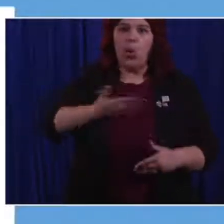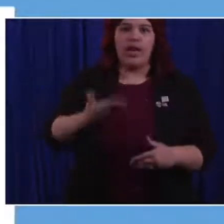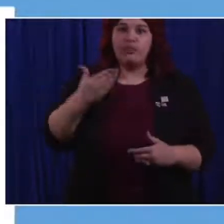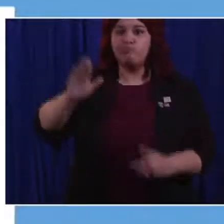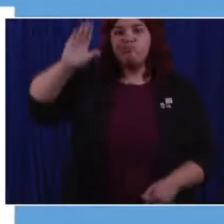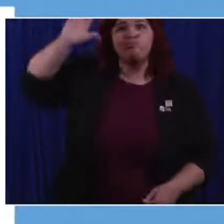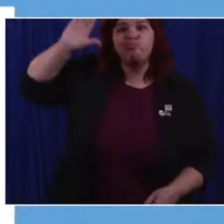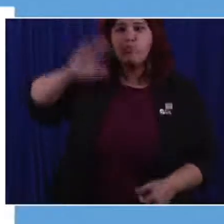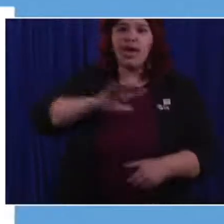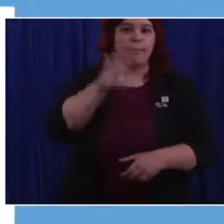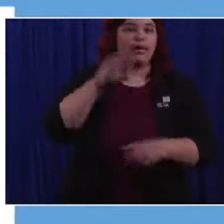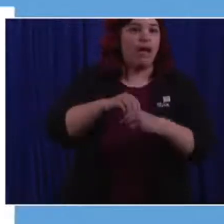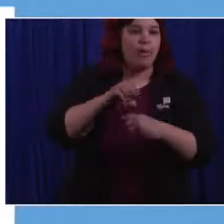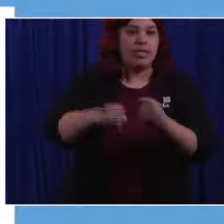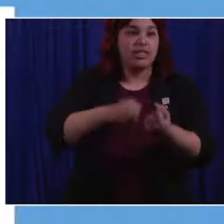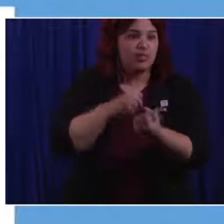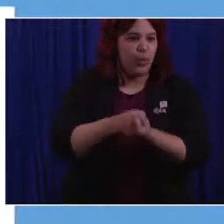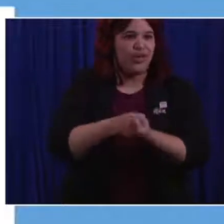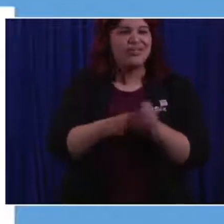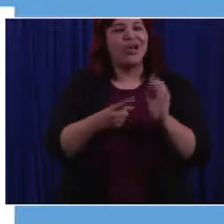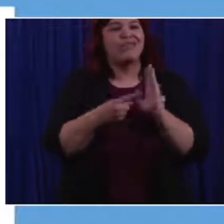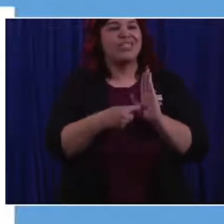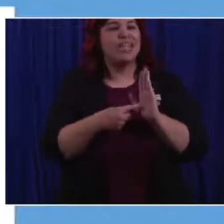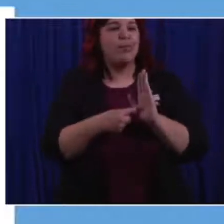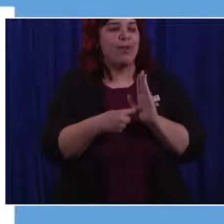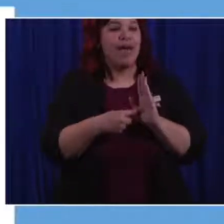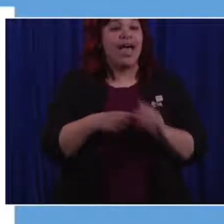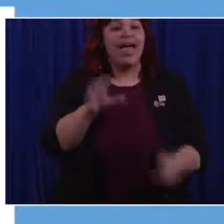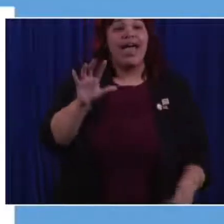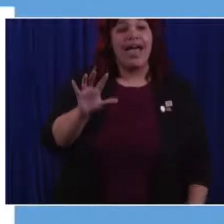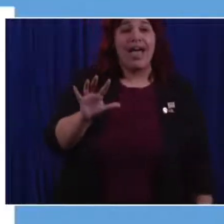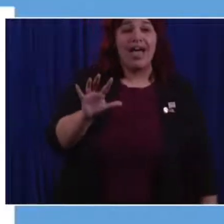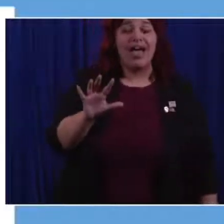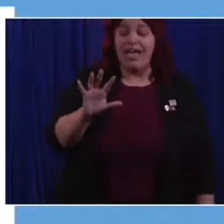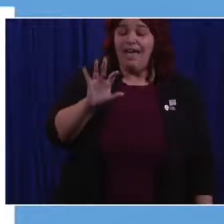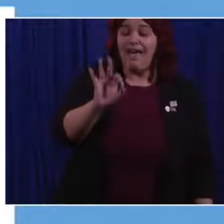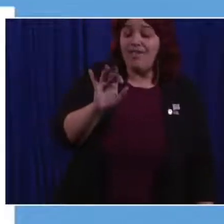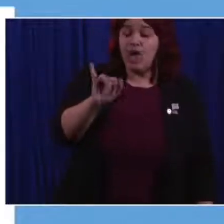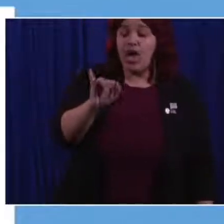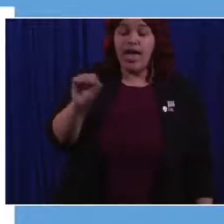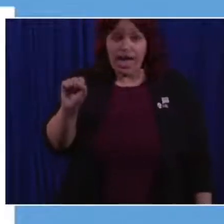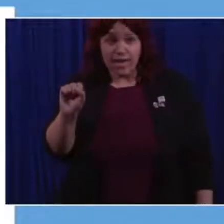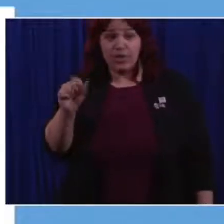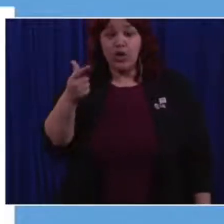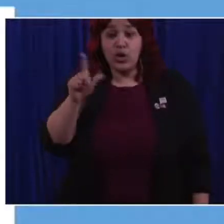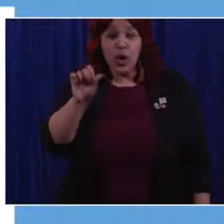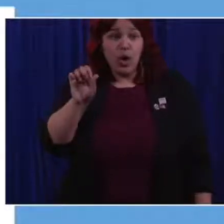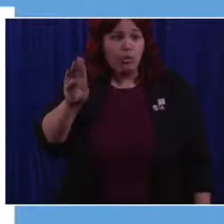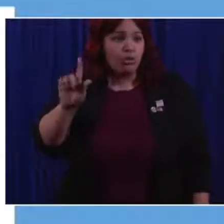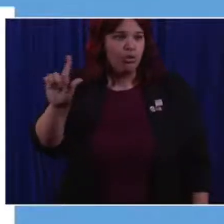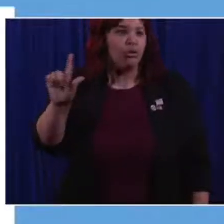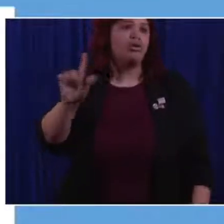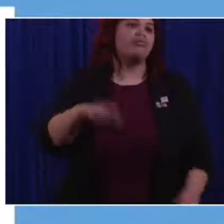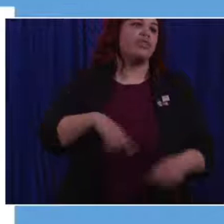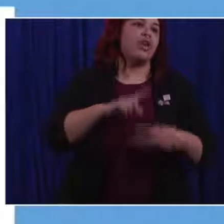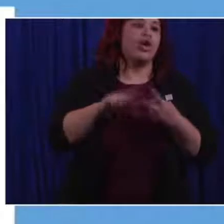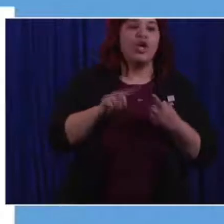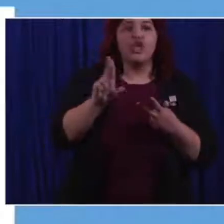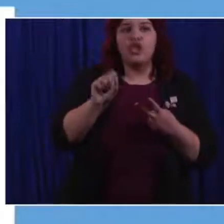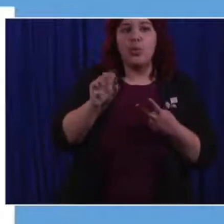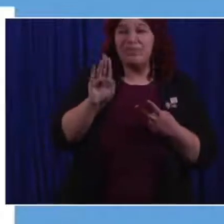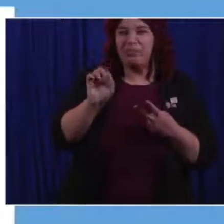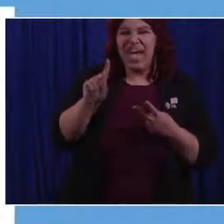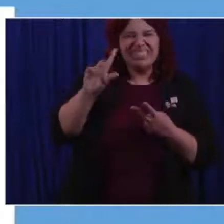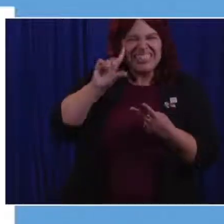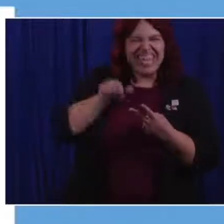here, FIS Global, which is an Ohio company, U.S. Bank, which distributes prepaid cards for the